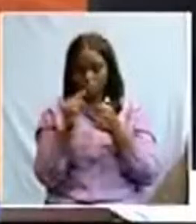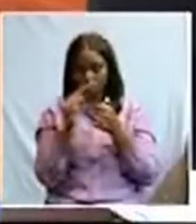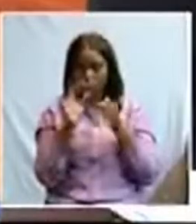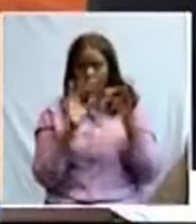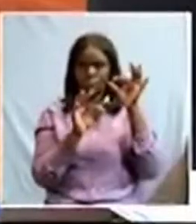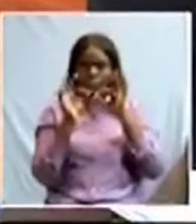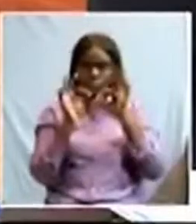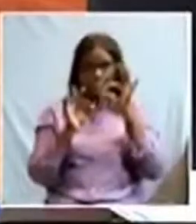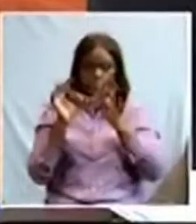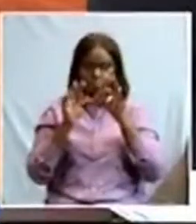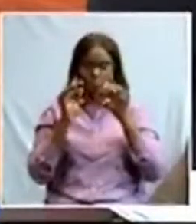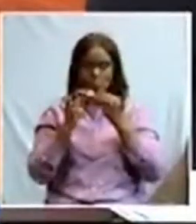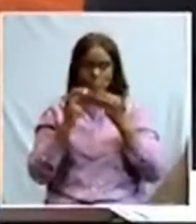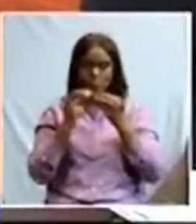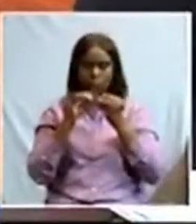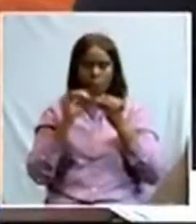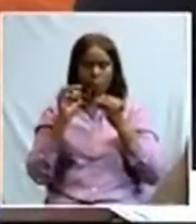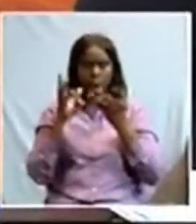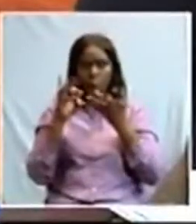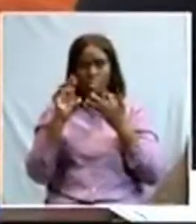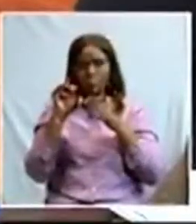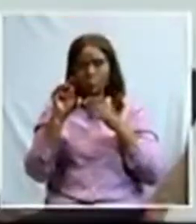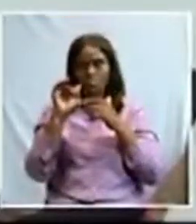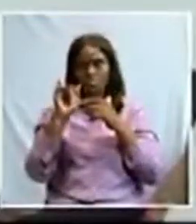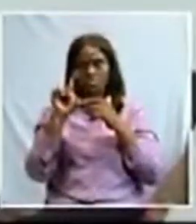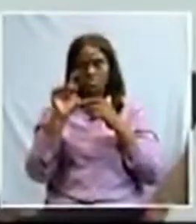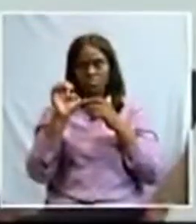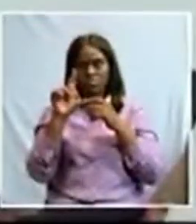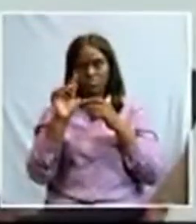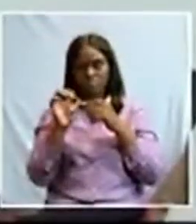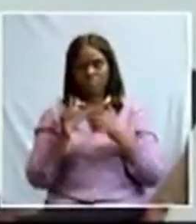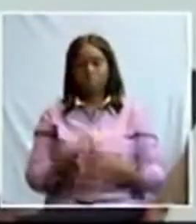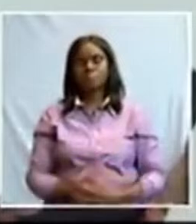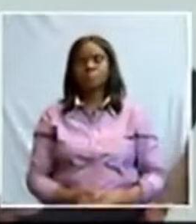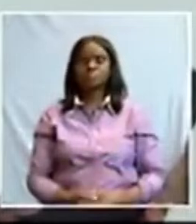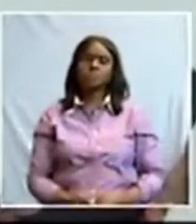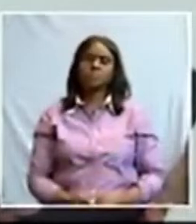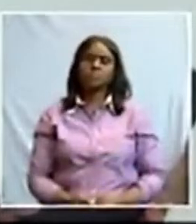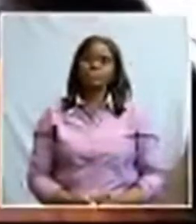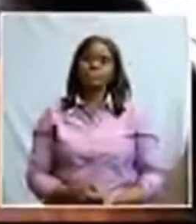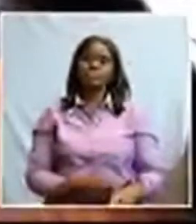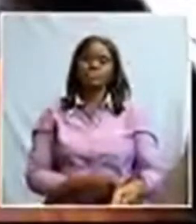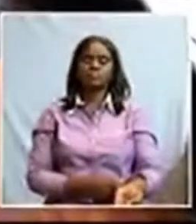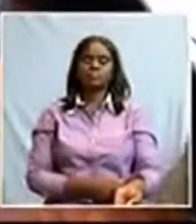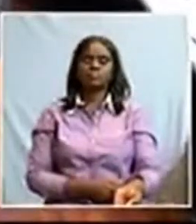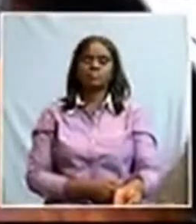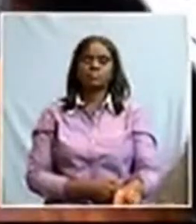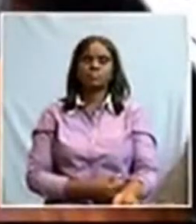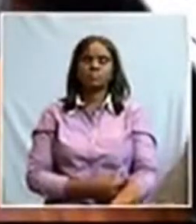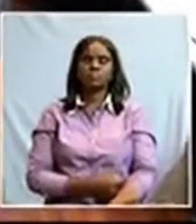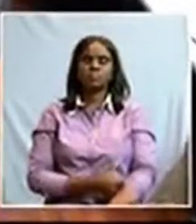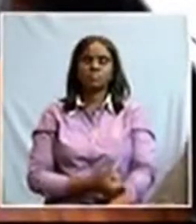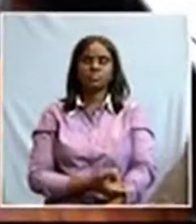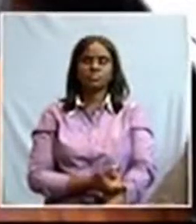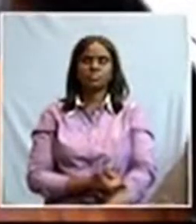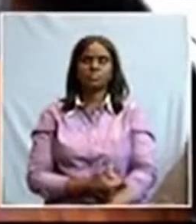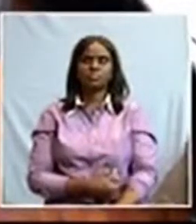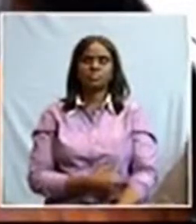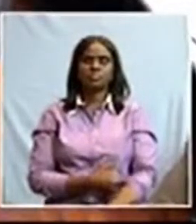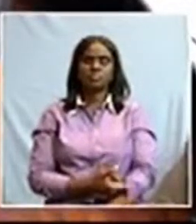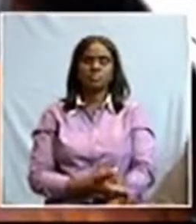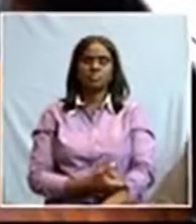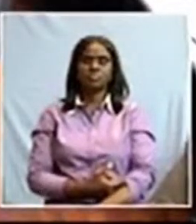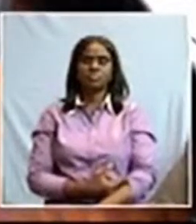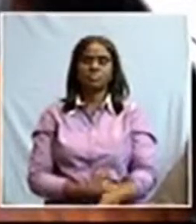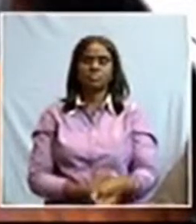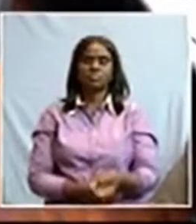adjustment. Honorable Member Famitete, Yes. before the director comes in. Yes, you are your body.